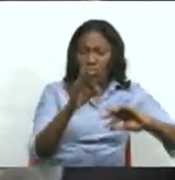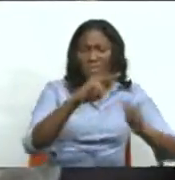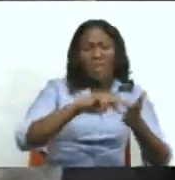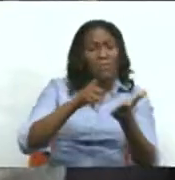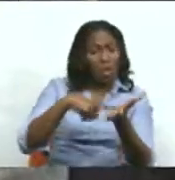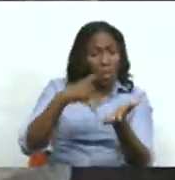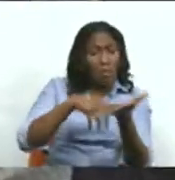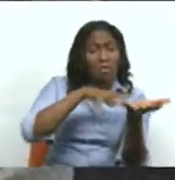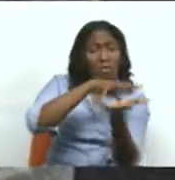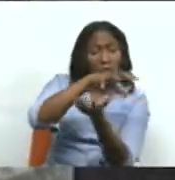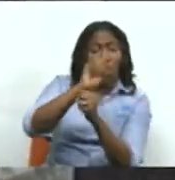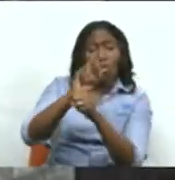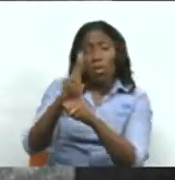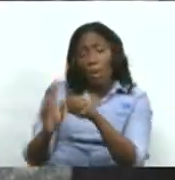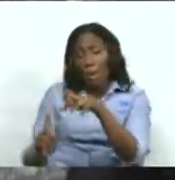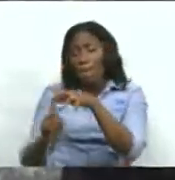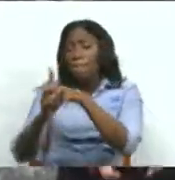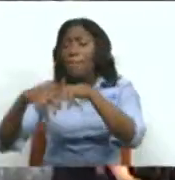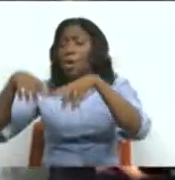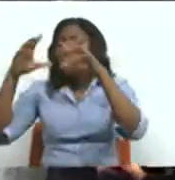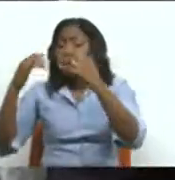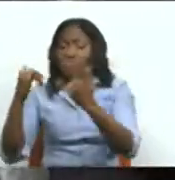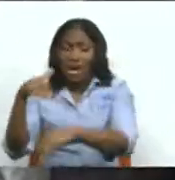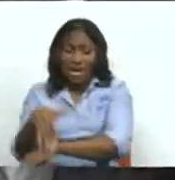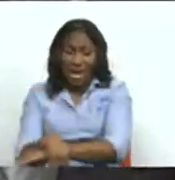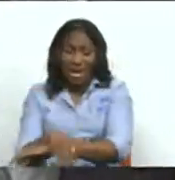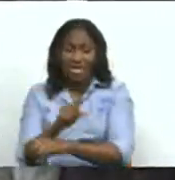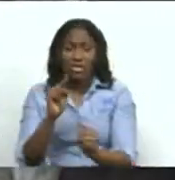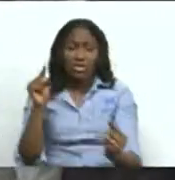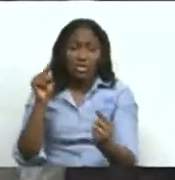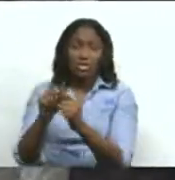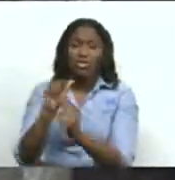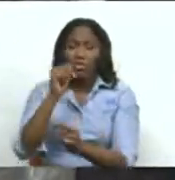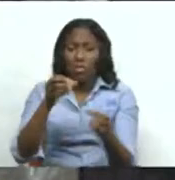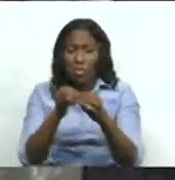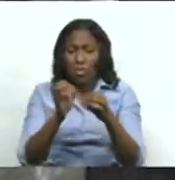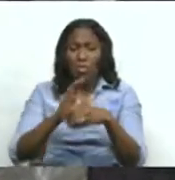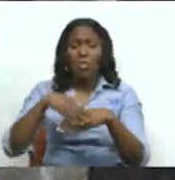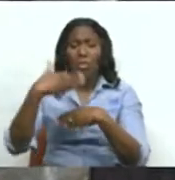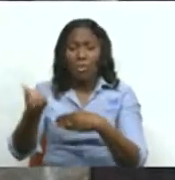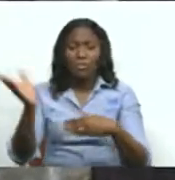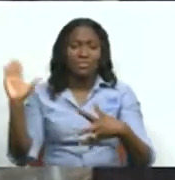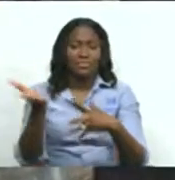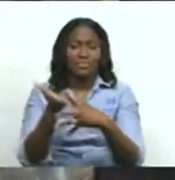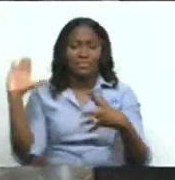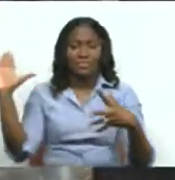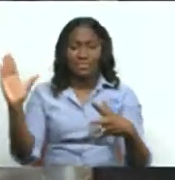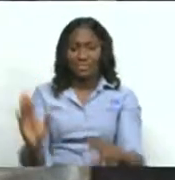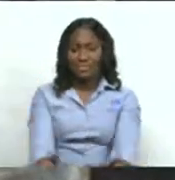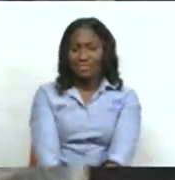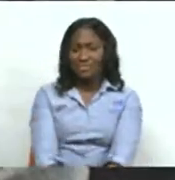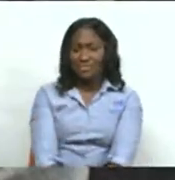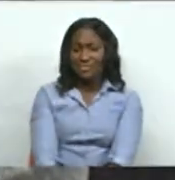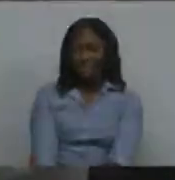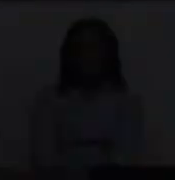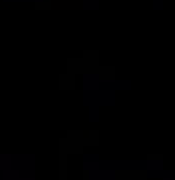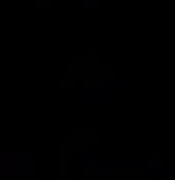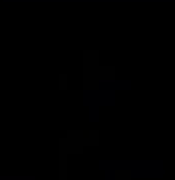and isolated shower activity overnight tonight through tomorrow. I'll have the details on what else we can expect just after the break.